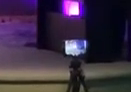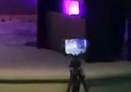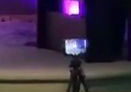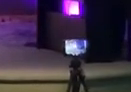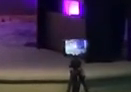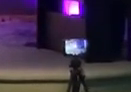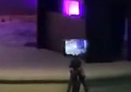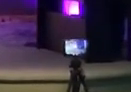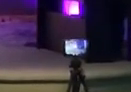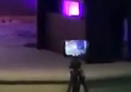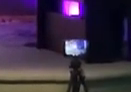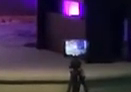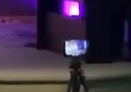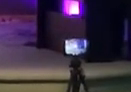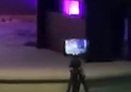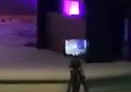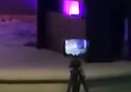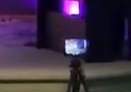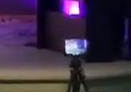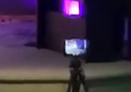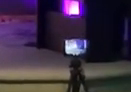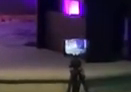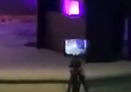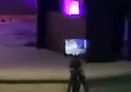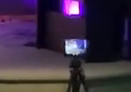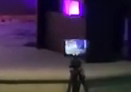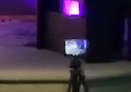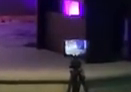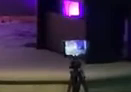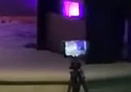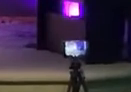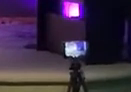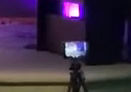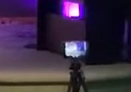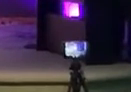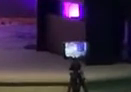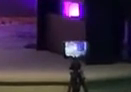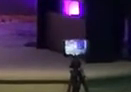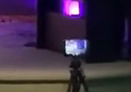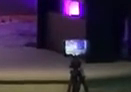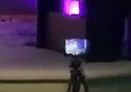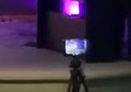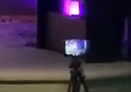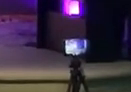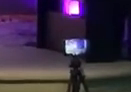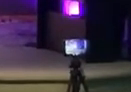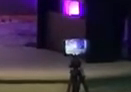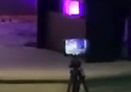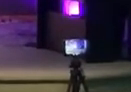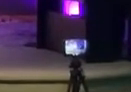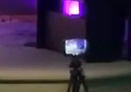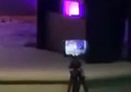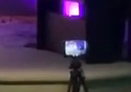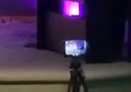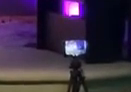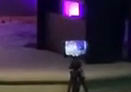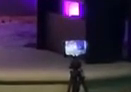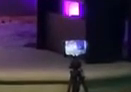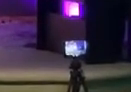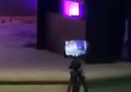God, Father, we thank you, Lord, that with joy-filled hearts, we can worship and serve you.